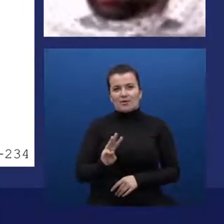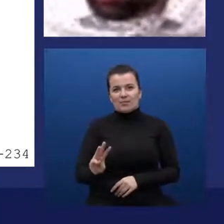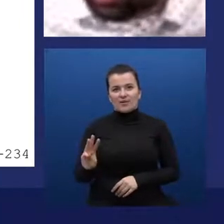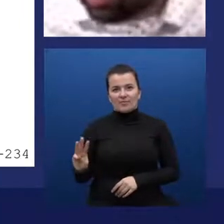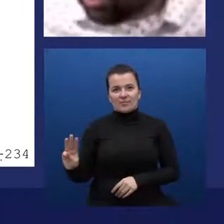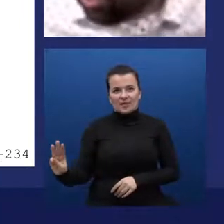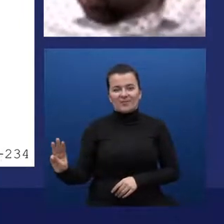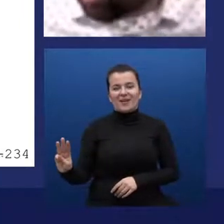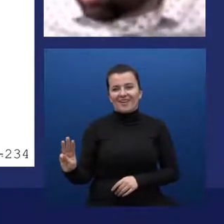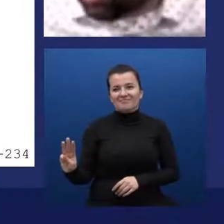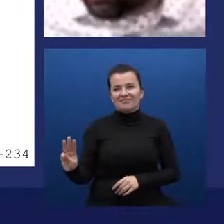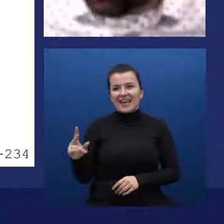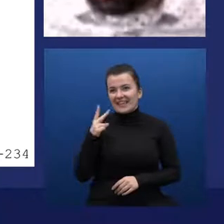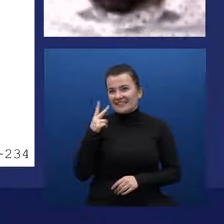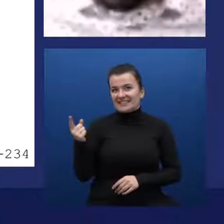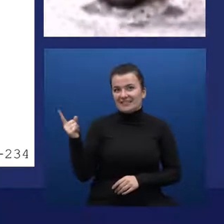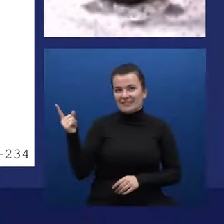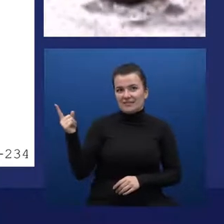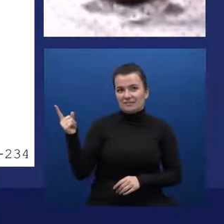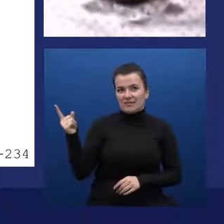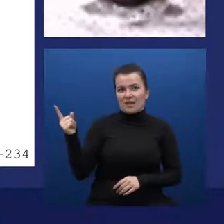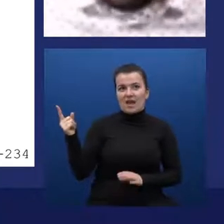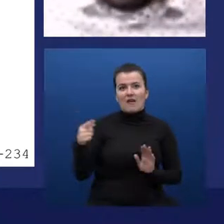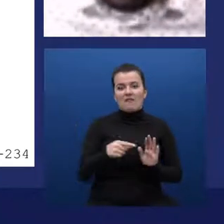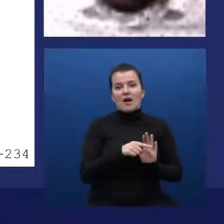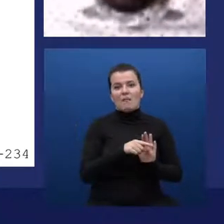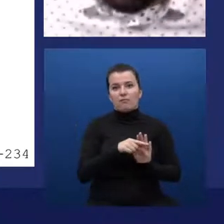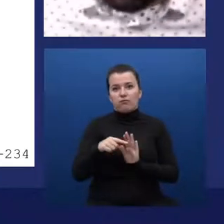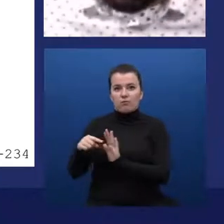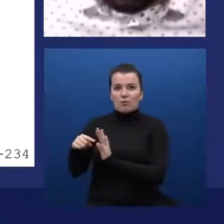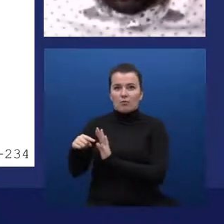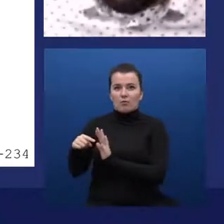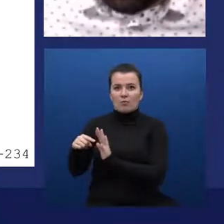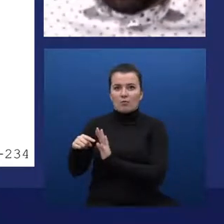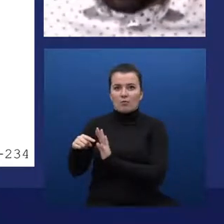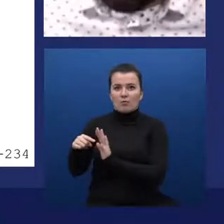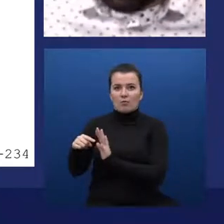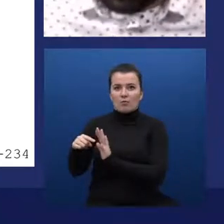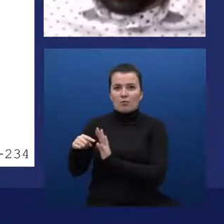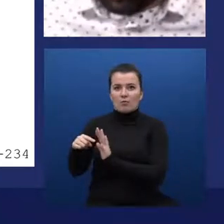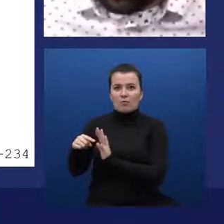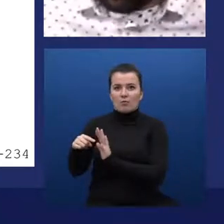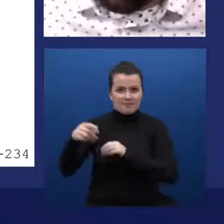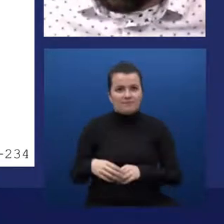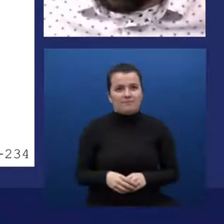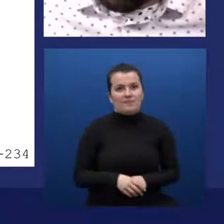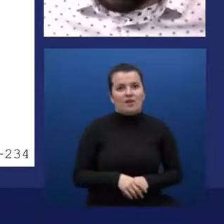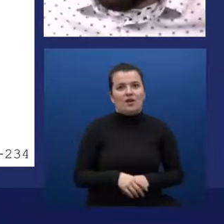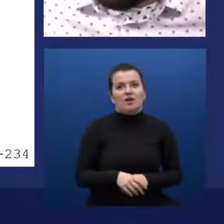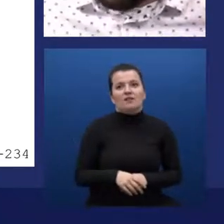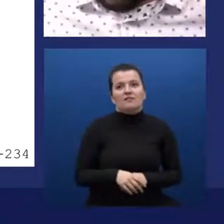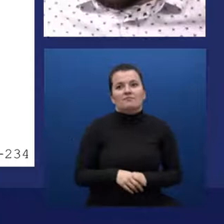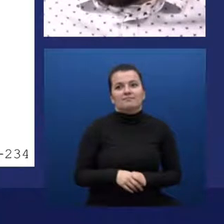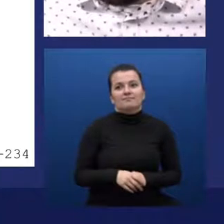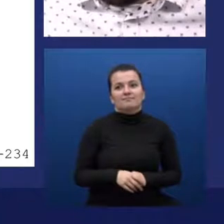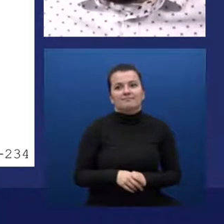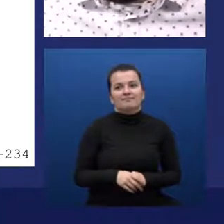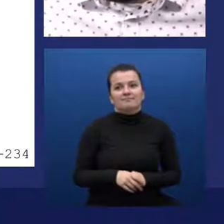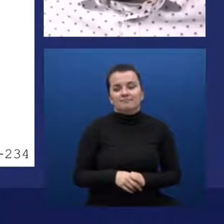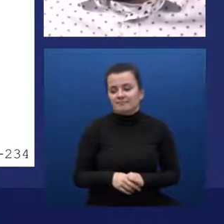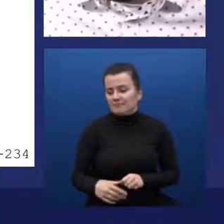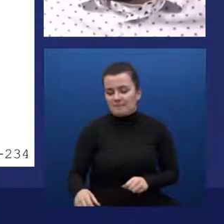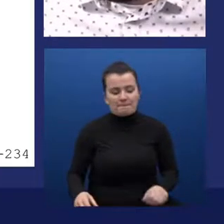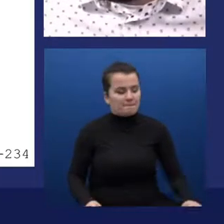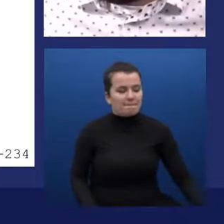notice that when I do this, we get a negative answer. So what is actually happening? These numbers are multiplied by these numbers, like so, right? And